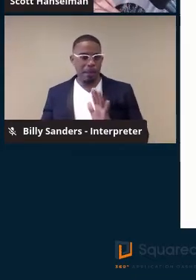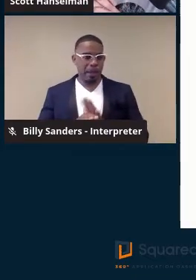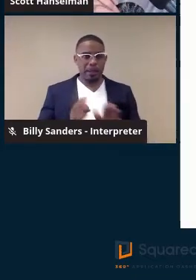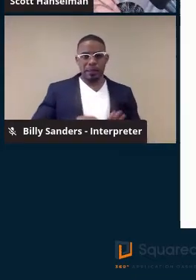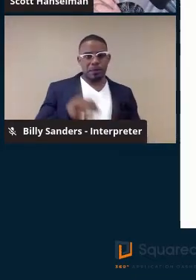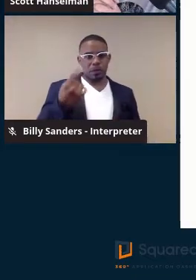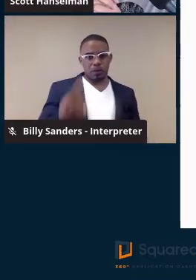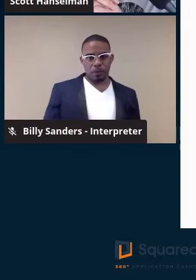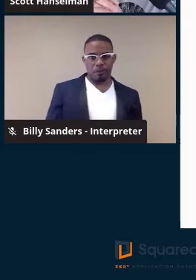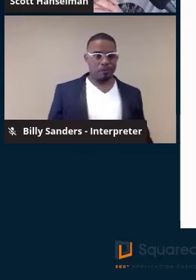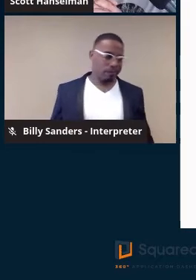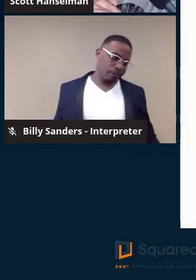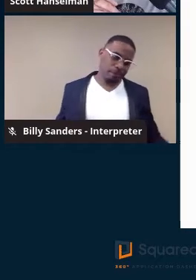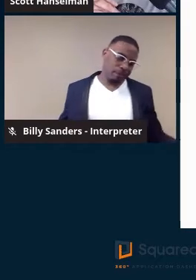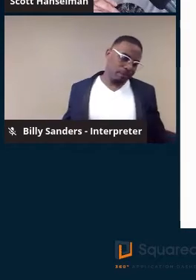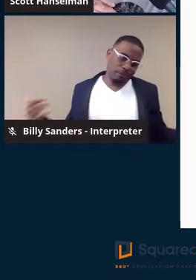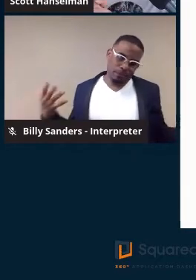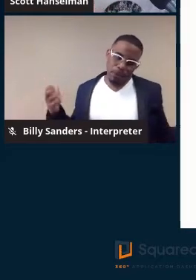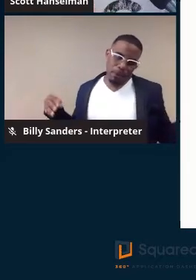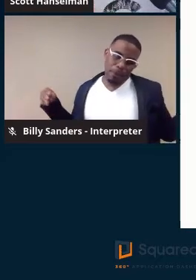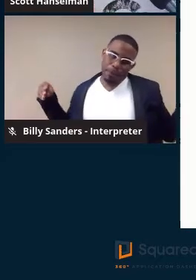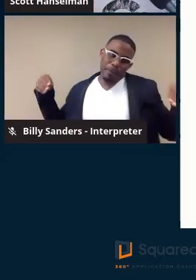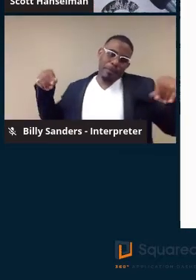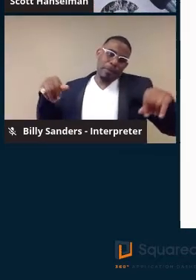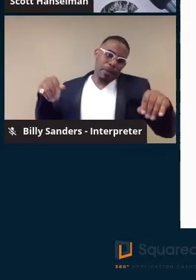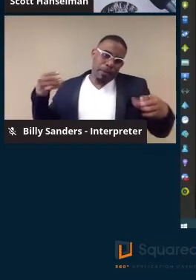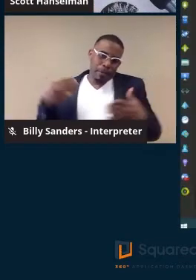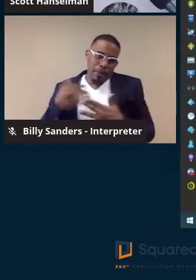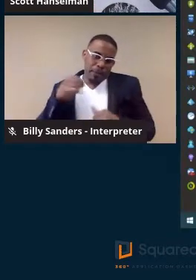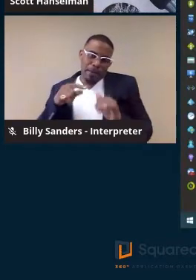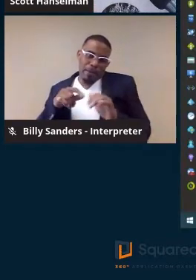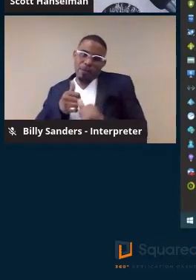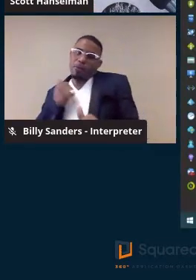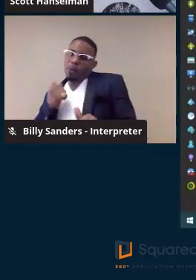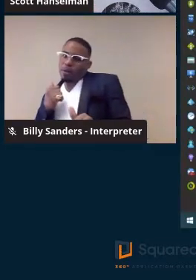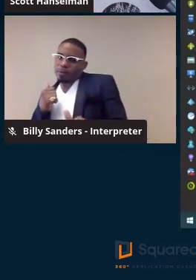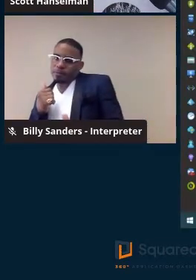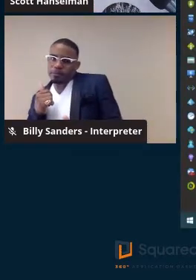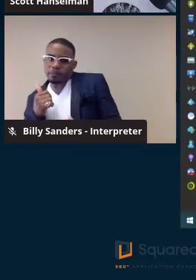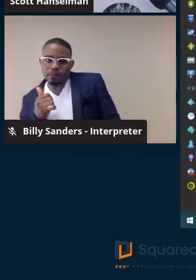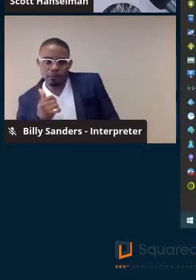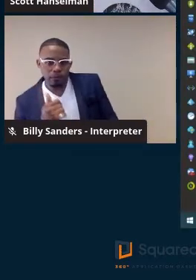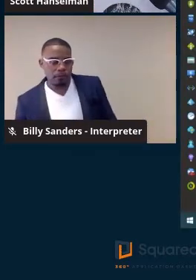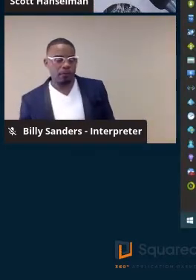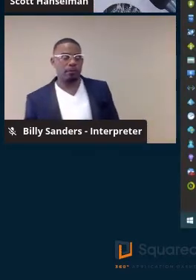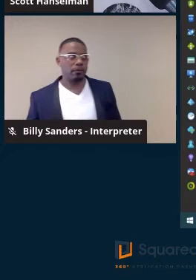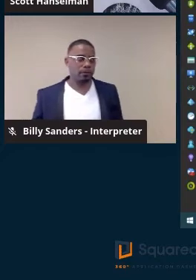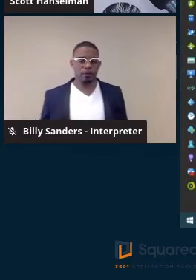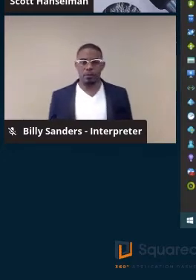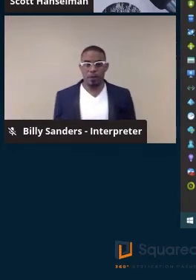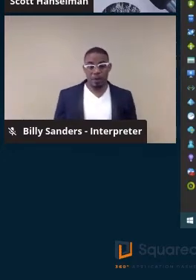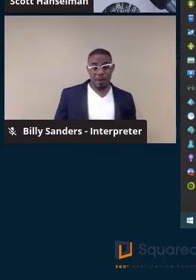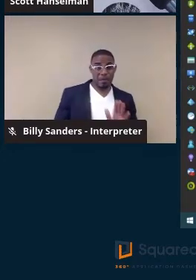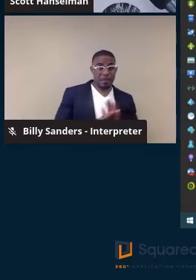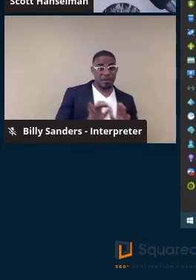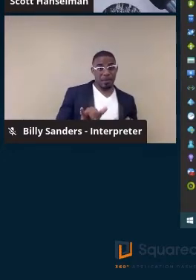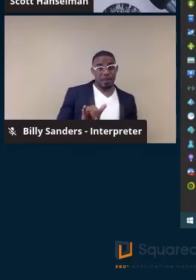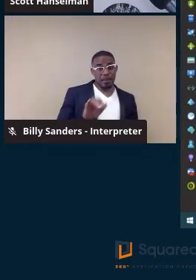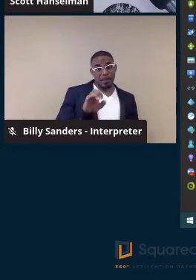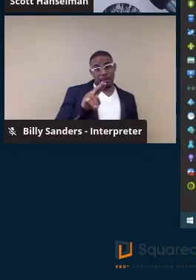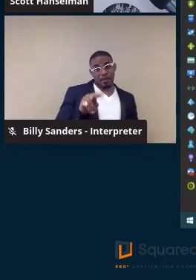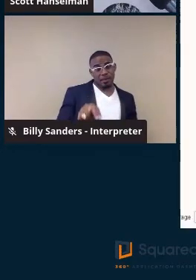one. Again, I don't want to pay any money if I can avoid it. And when I picked that